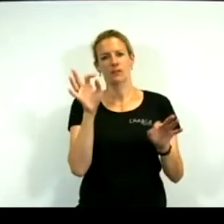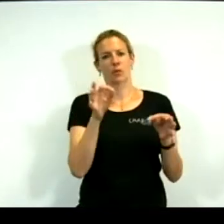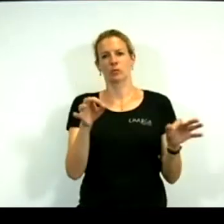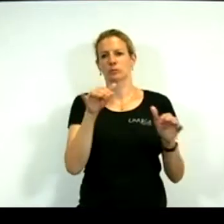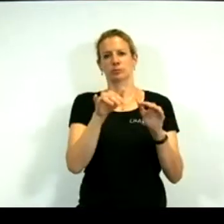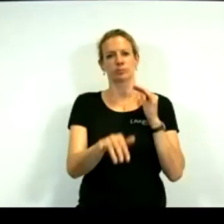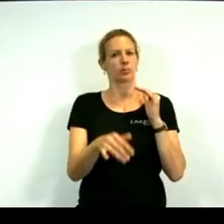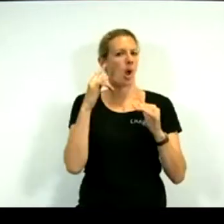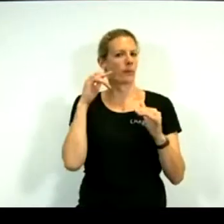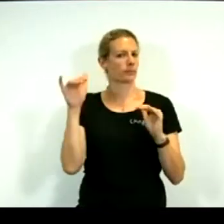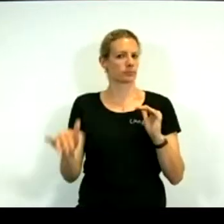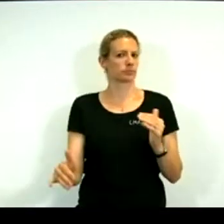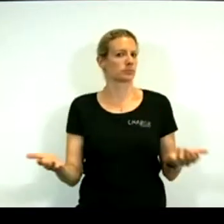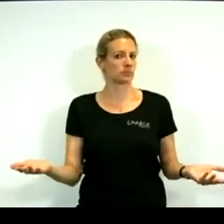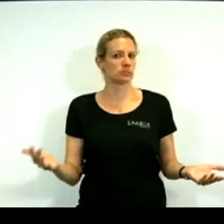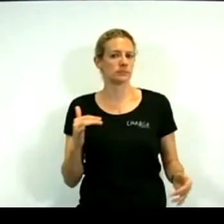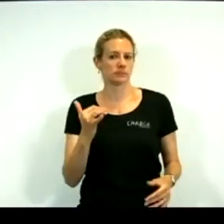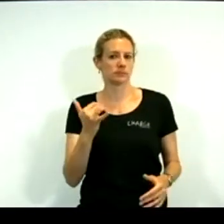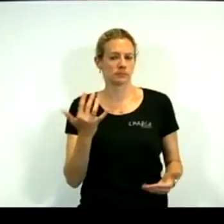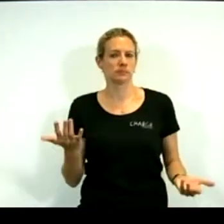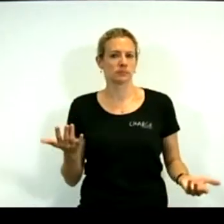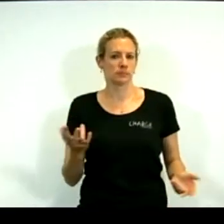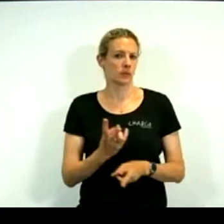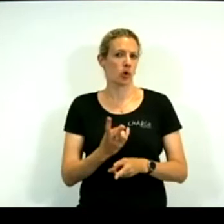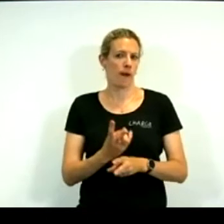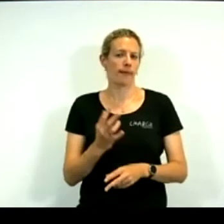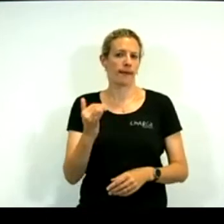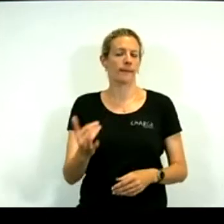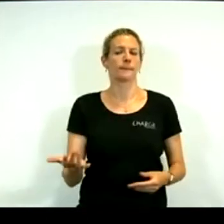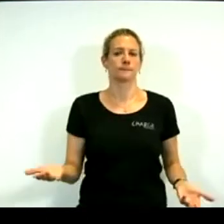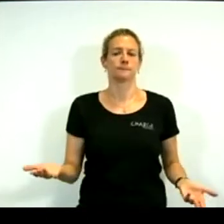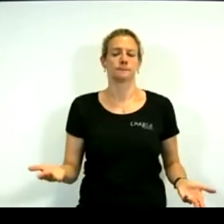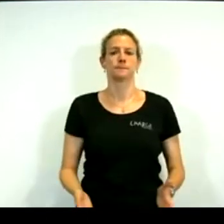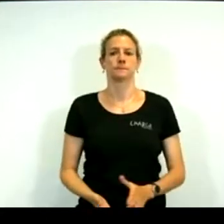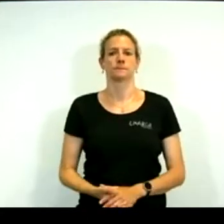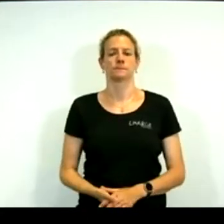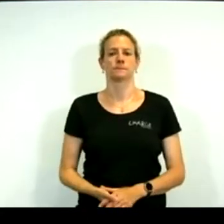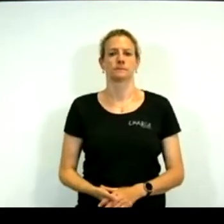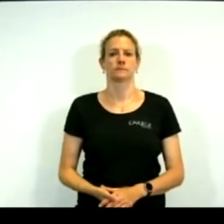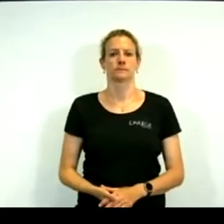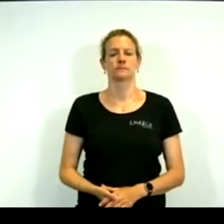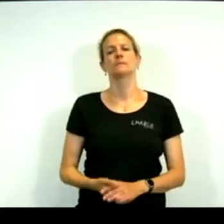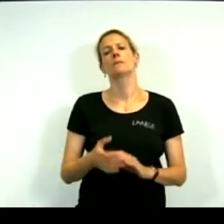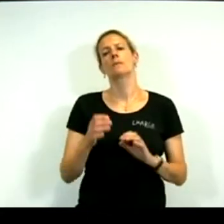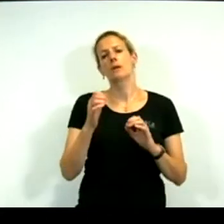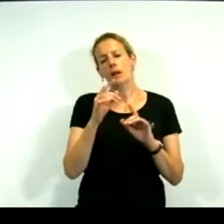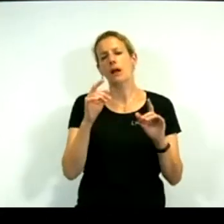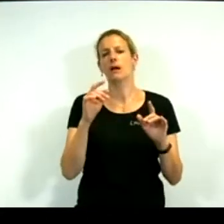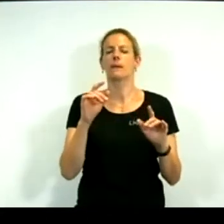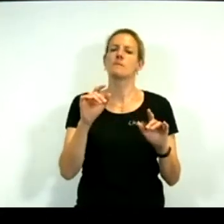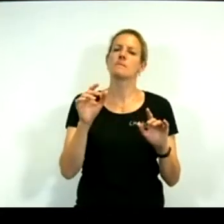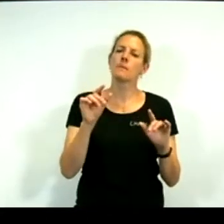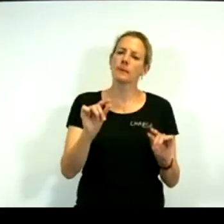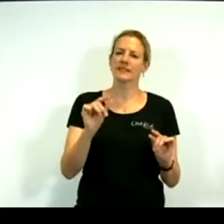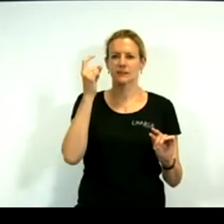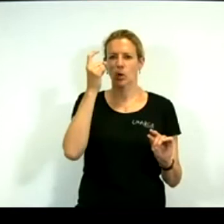hearing. That would be normal. The worry is if it's a deterioration that becomes more